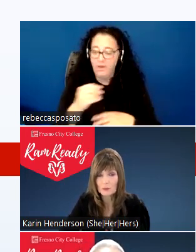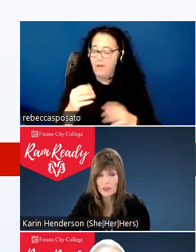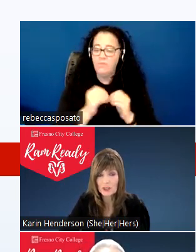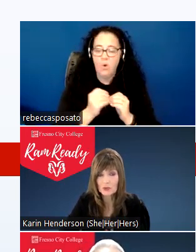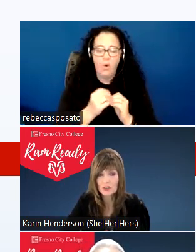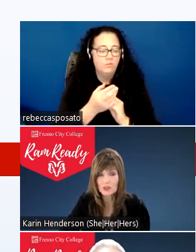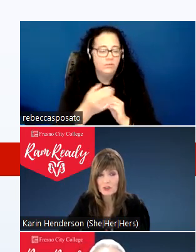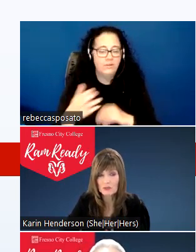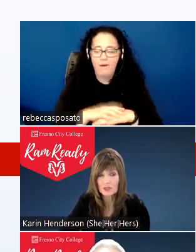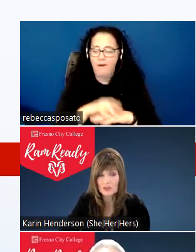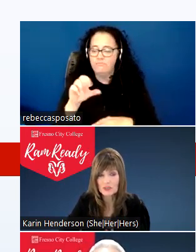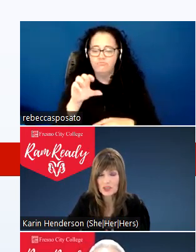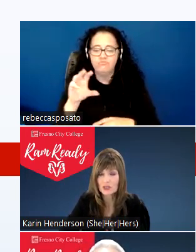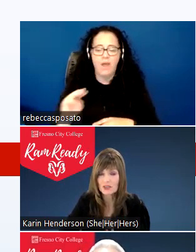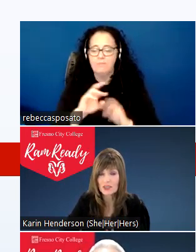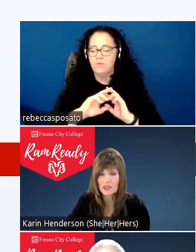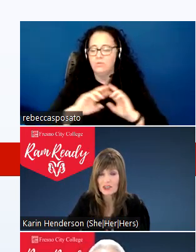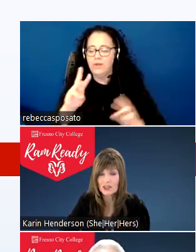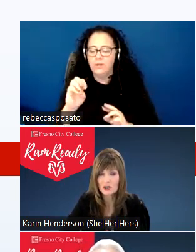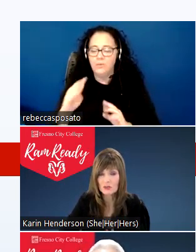Ready webpage, which is the